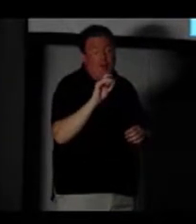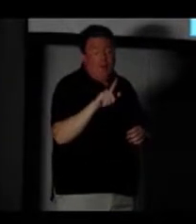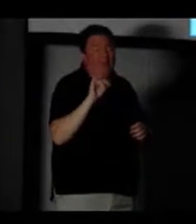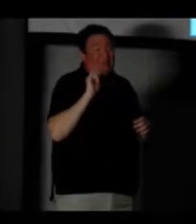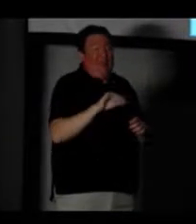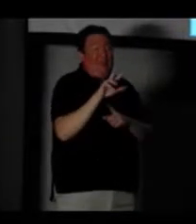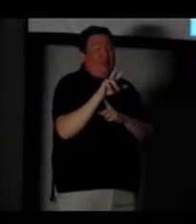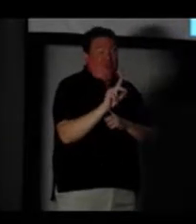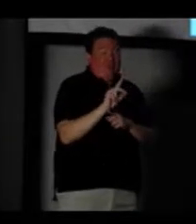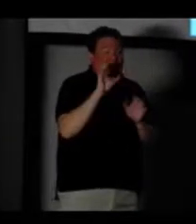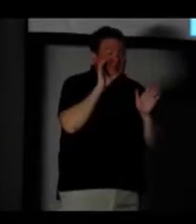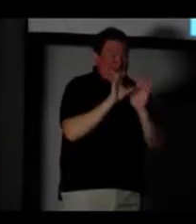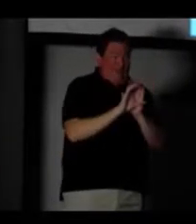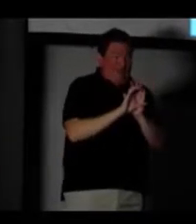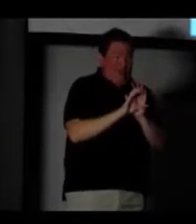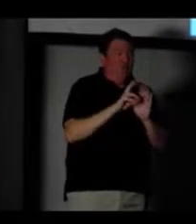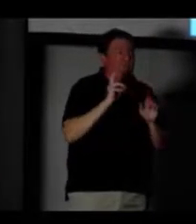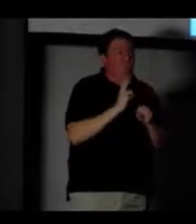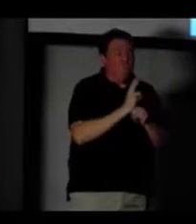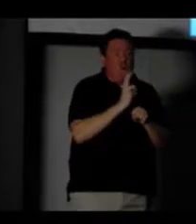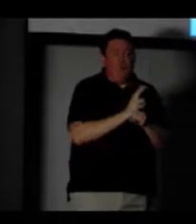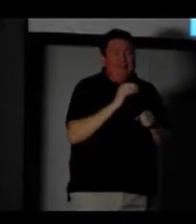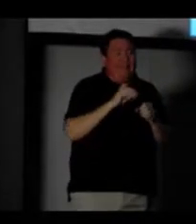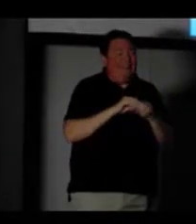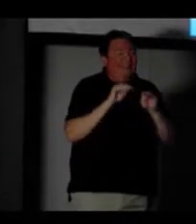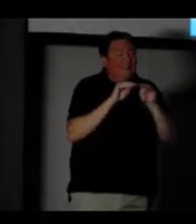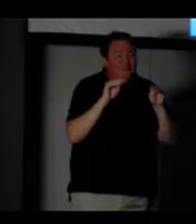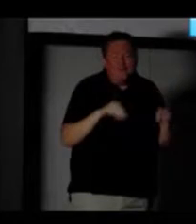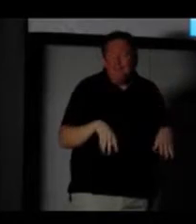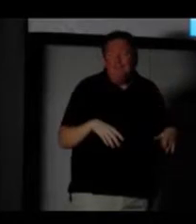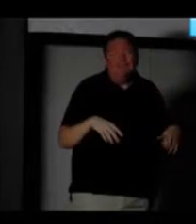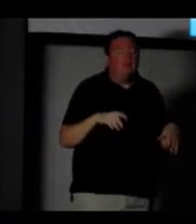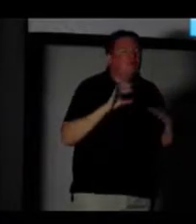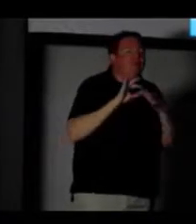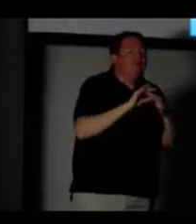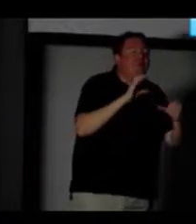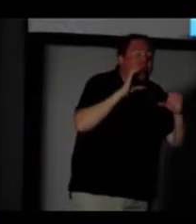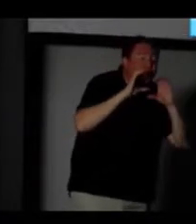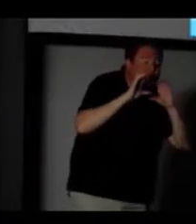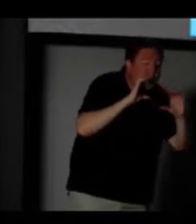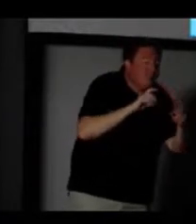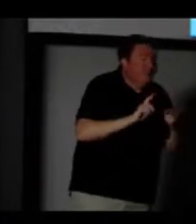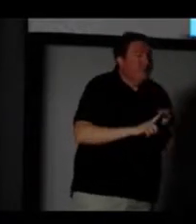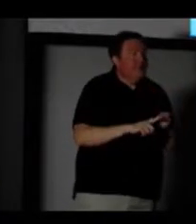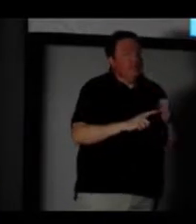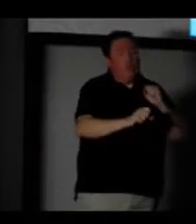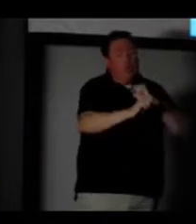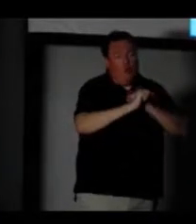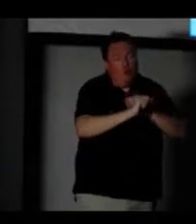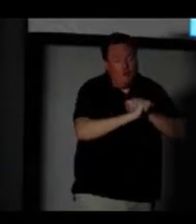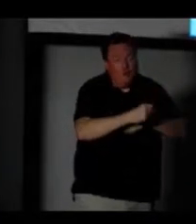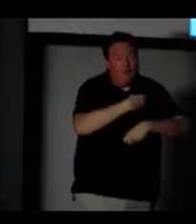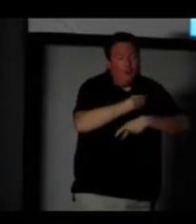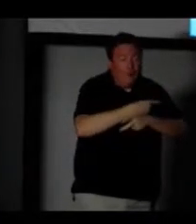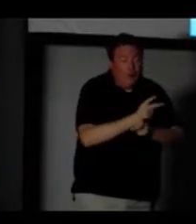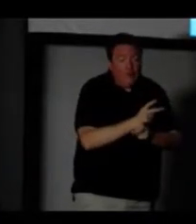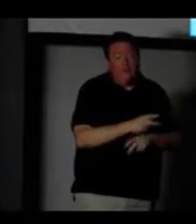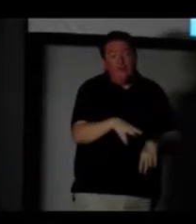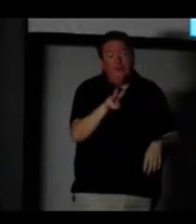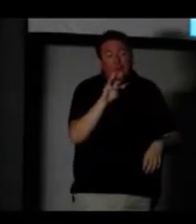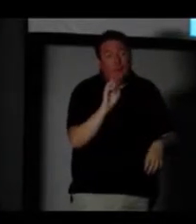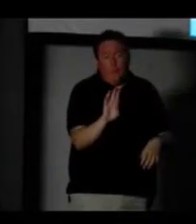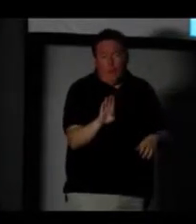3D image now is used throughout our museum with respect to communication, commercial products, the web, and so